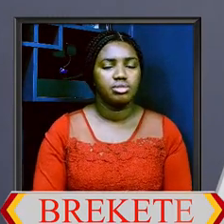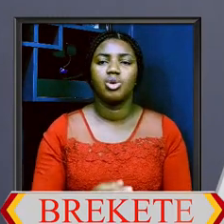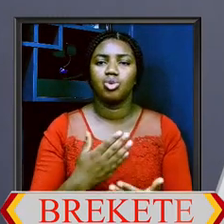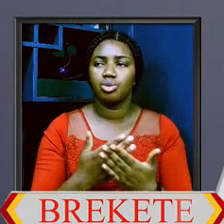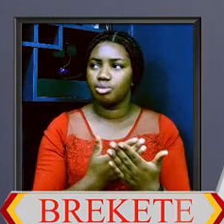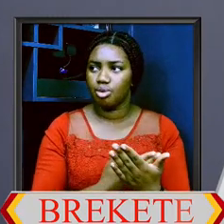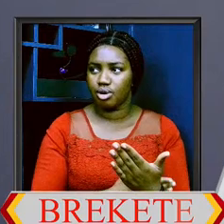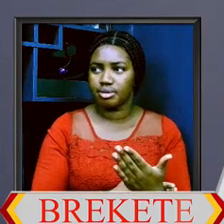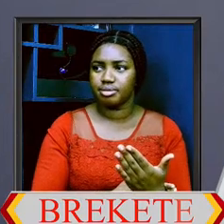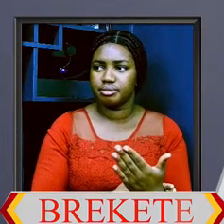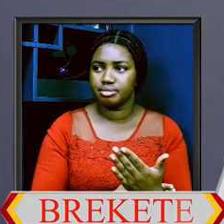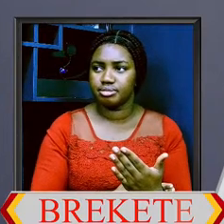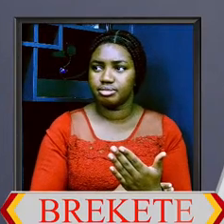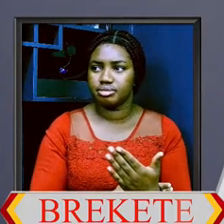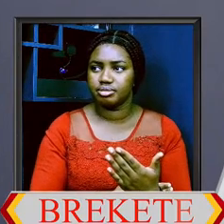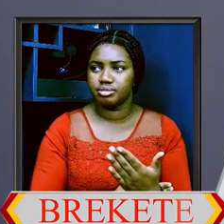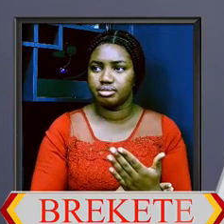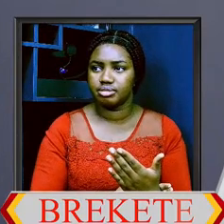hello good